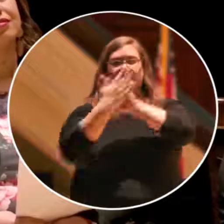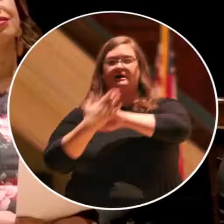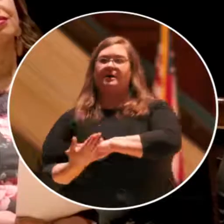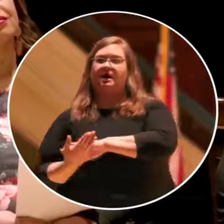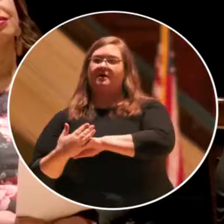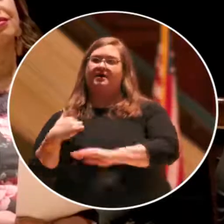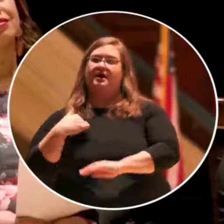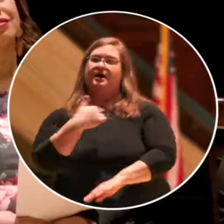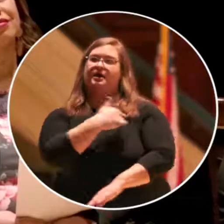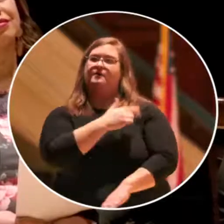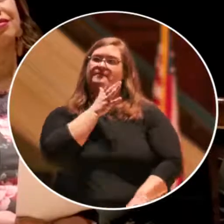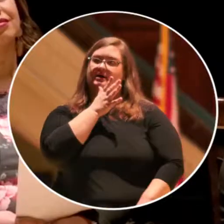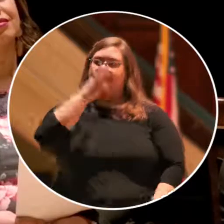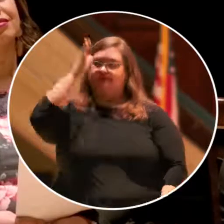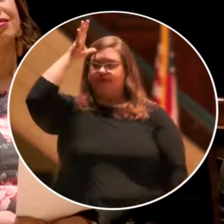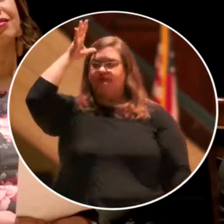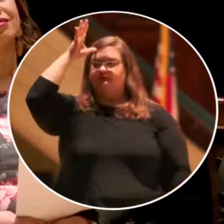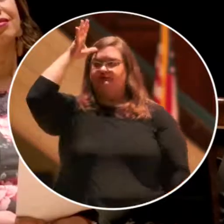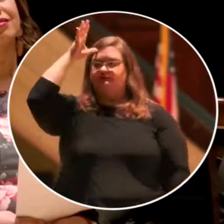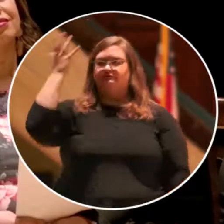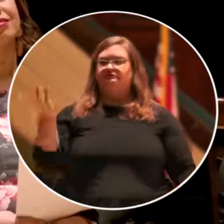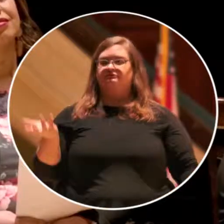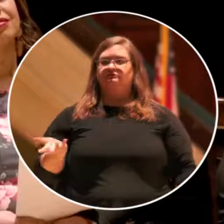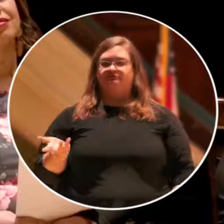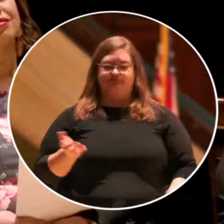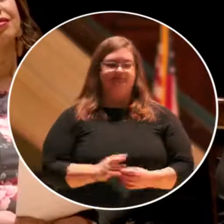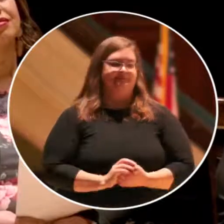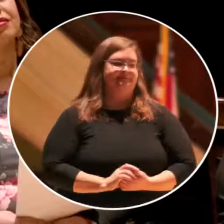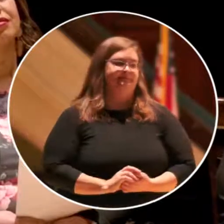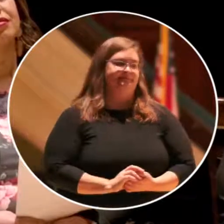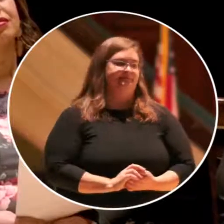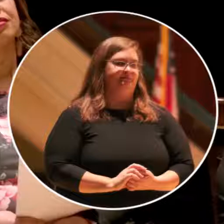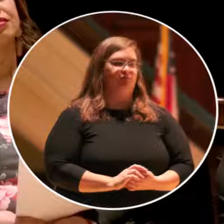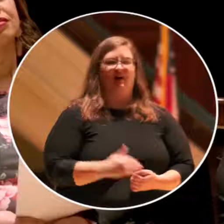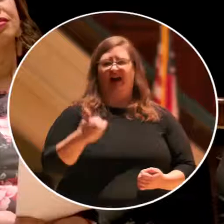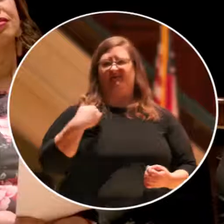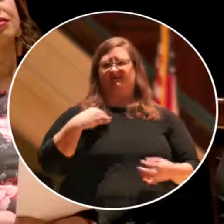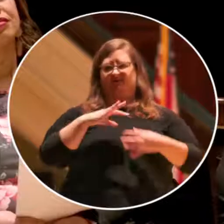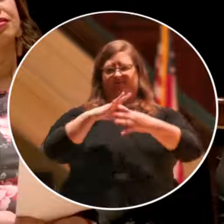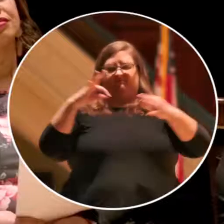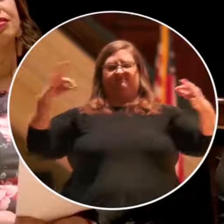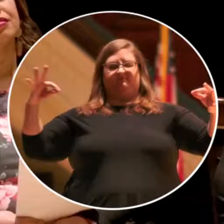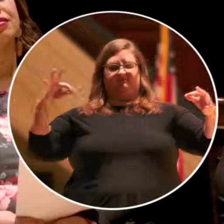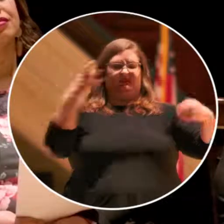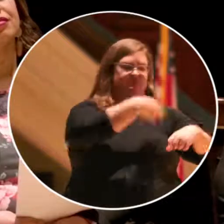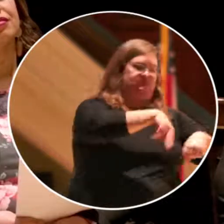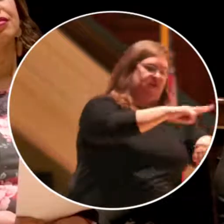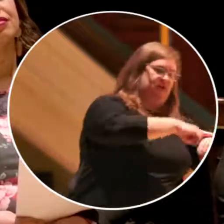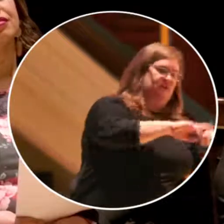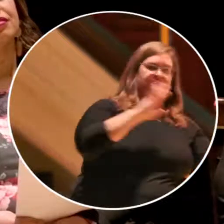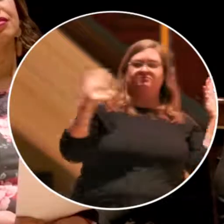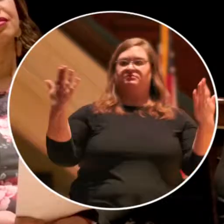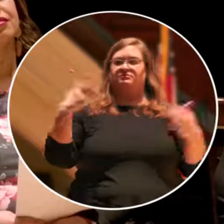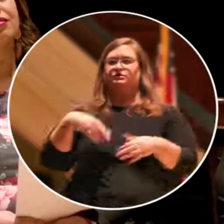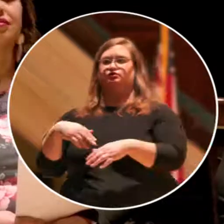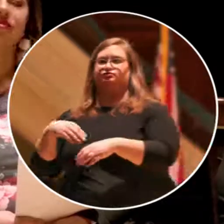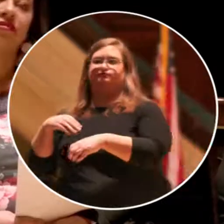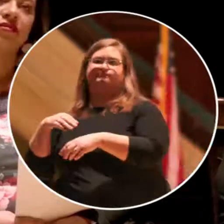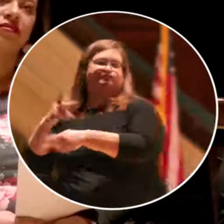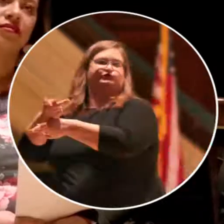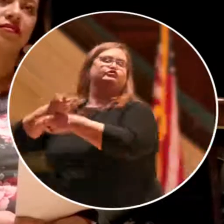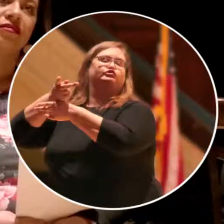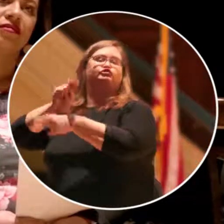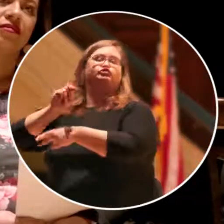psychology, not to put anyone in a box, there's a phrase, nature versus nurture, and I've never liked that phrase when it comes